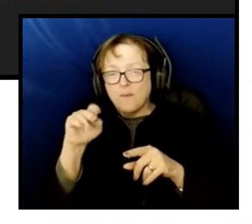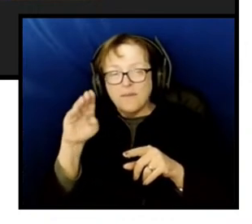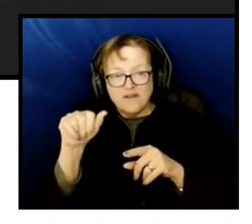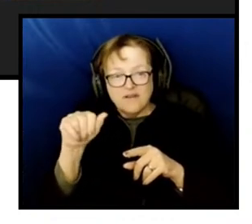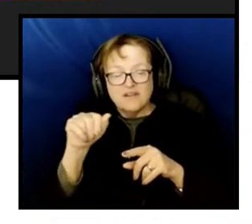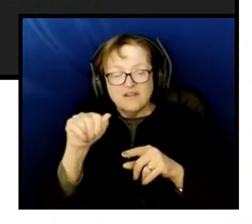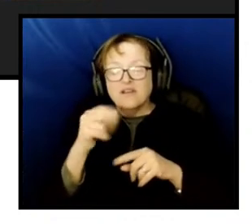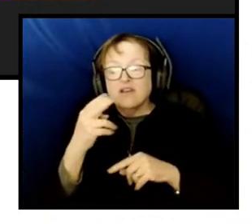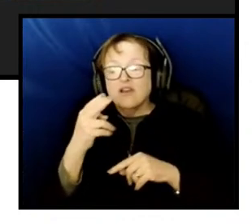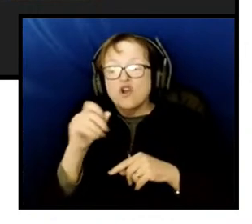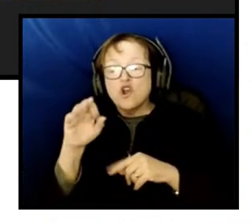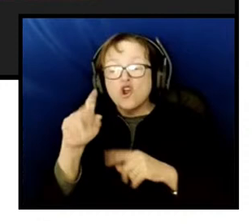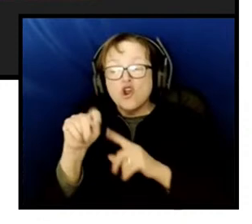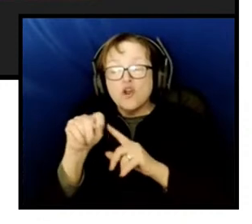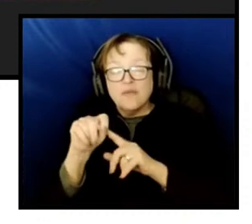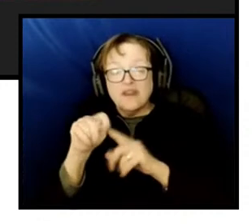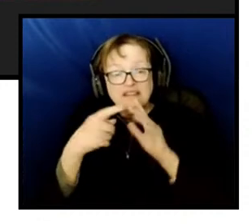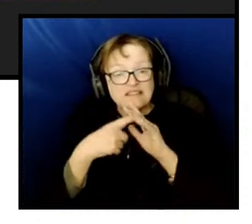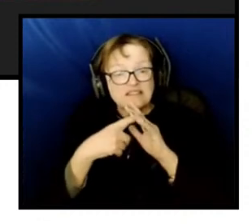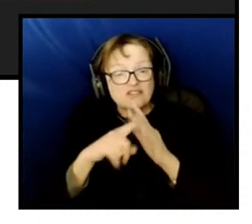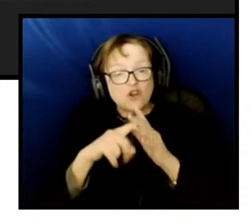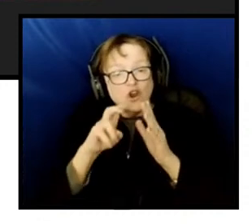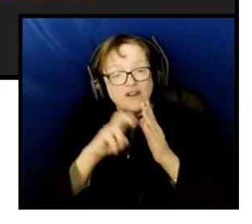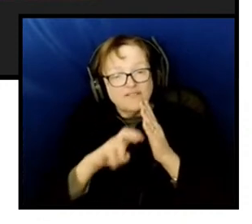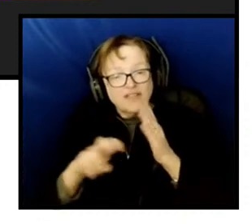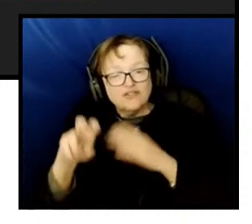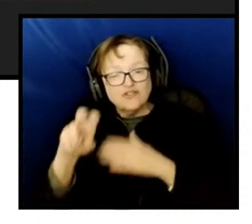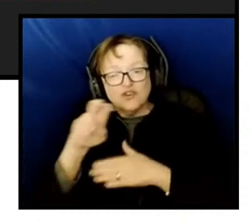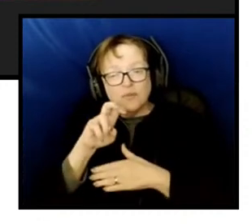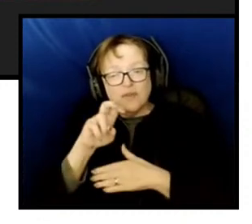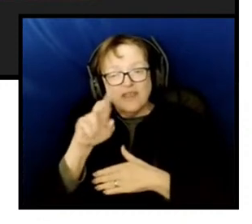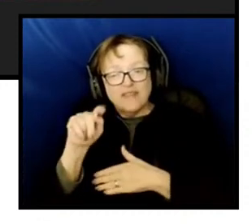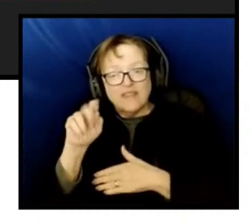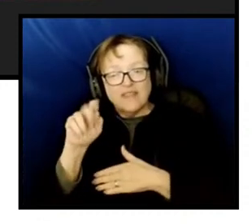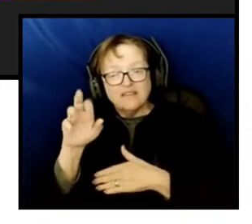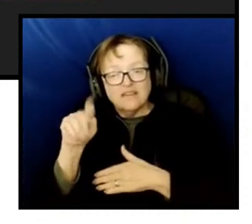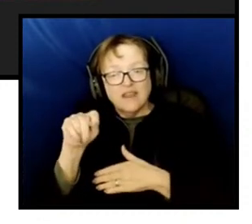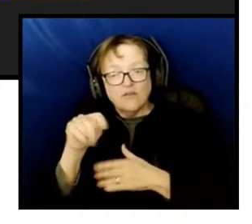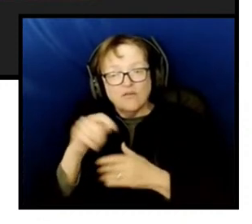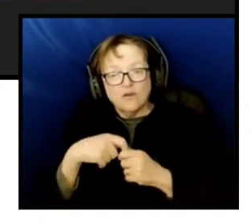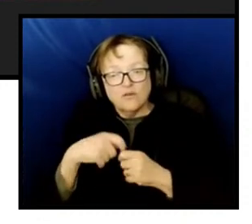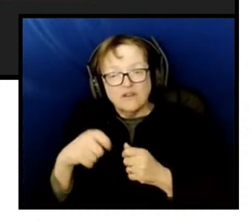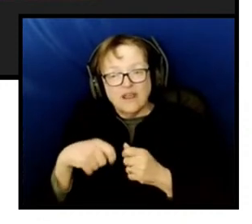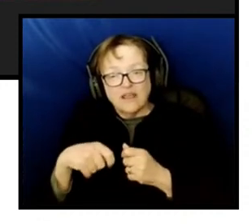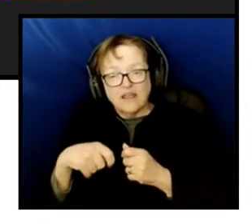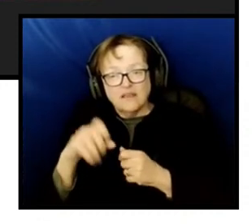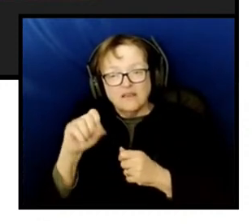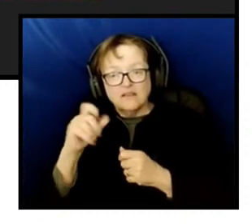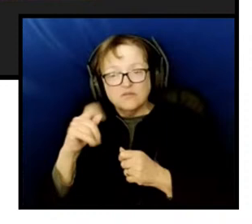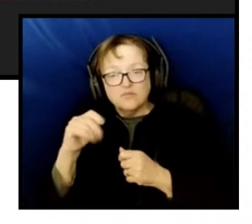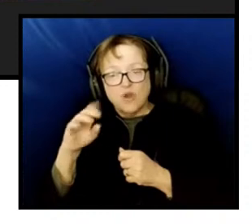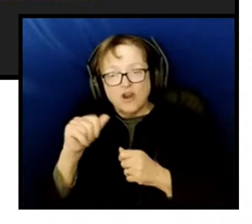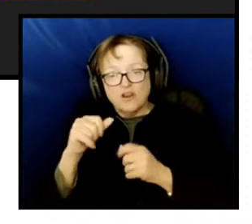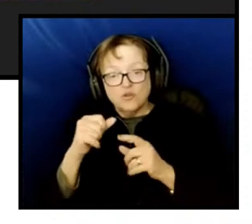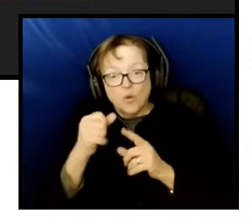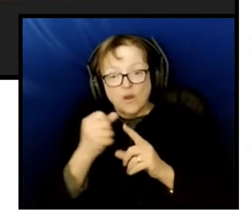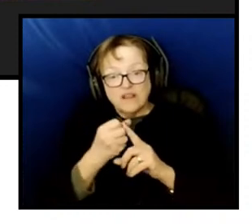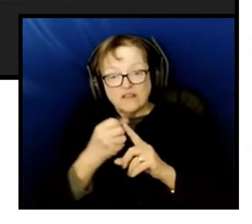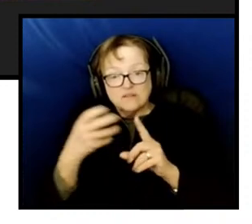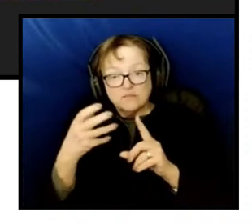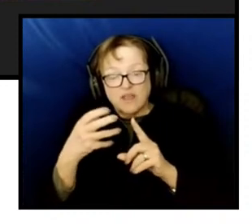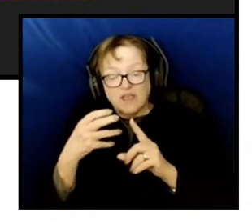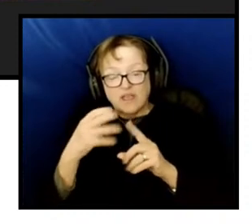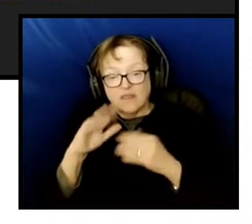The Hermit card is the start of the journey in the tarot deck. Sparta, do you want to explain, you know,